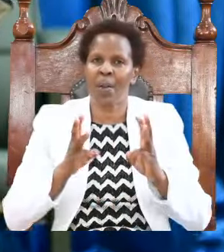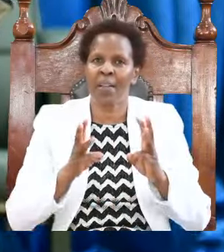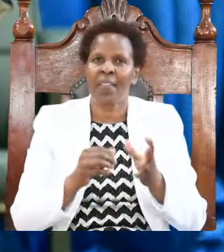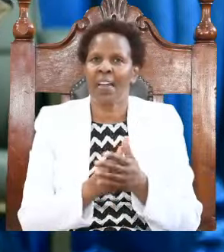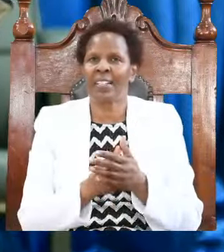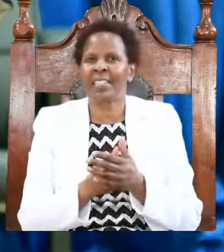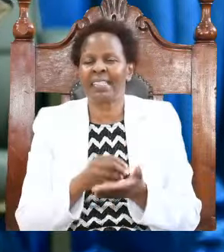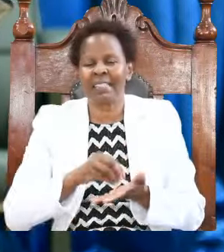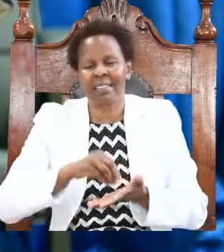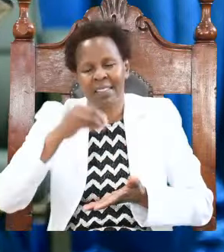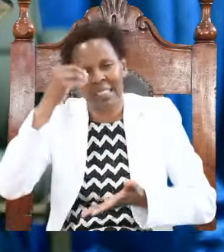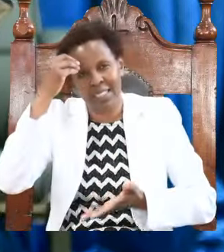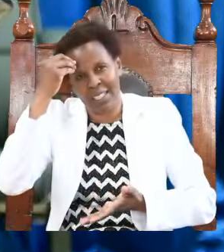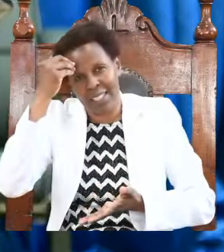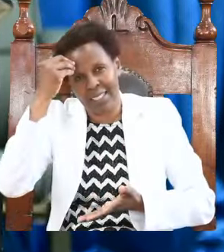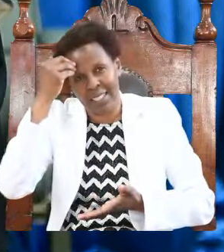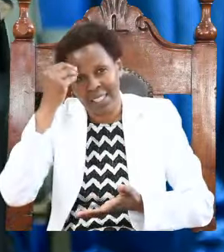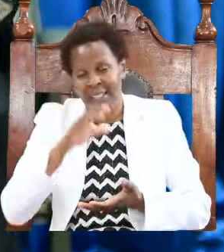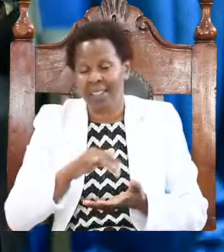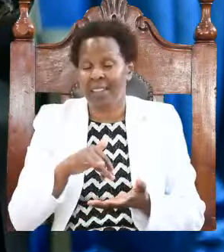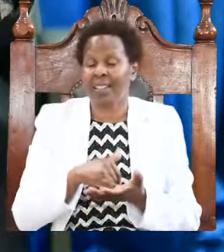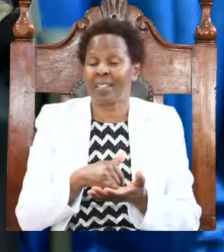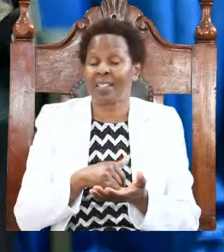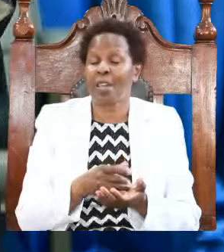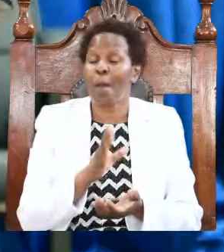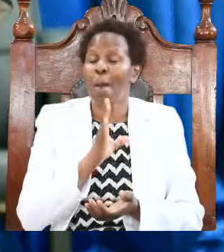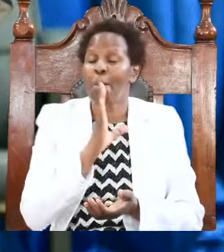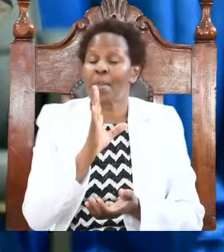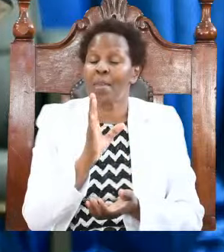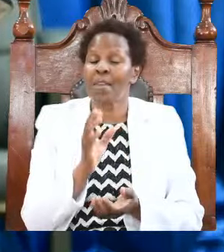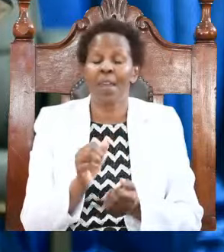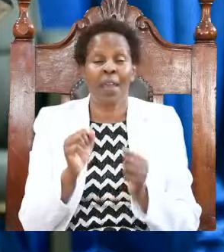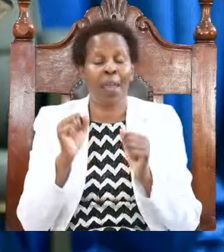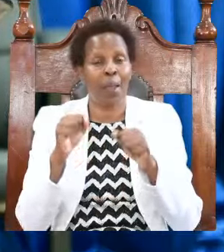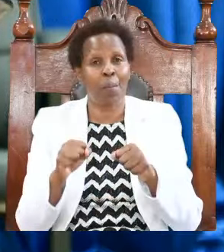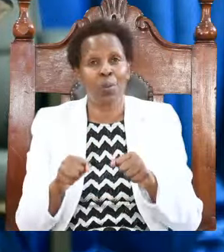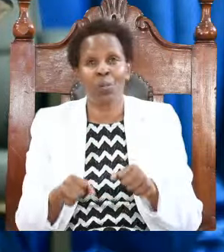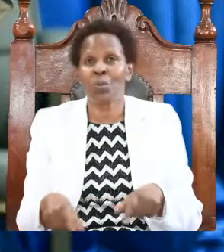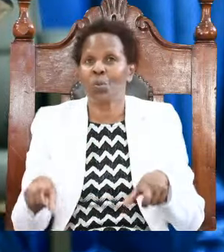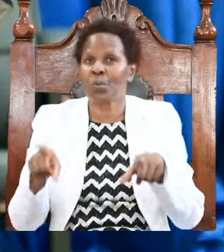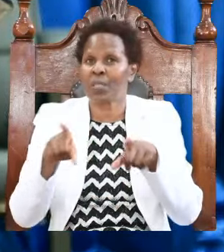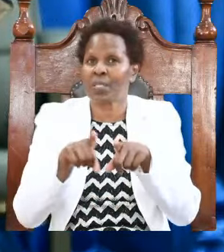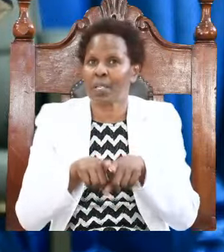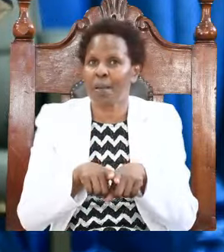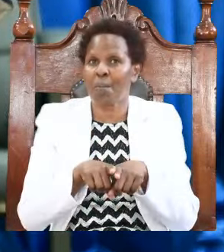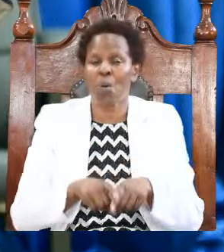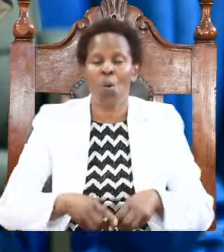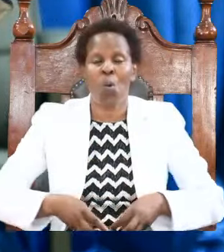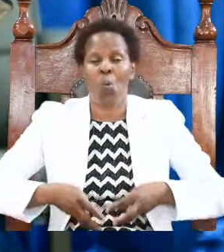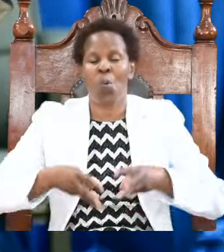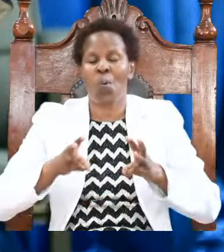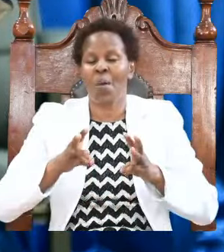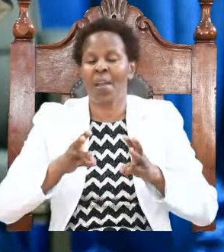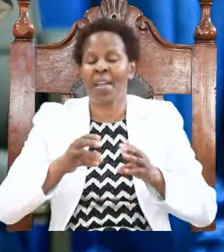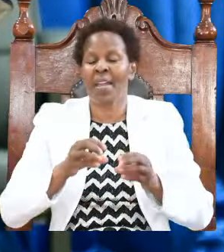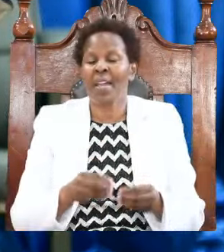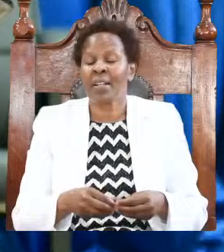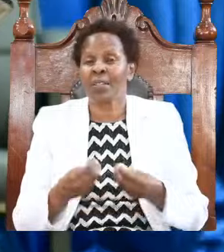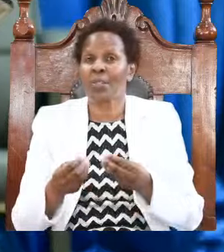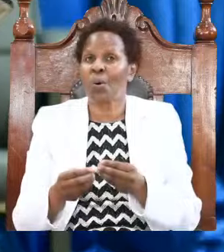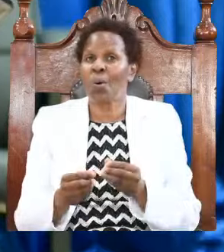can learn, and somehow they can be able to also, in the same way, pass on the baton to